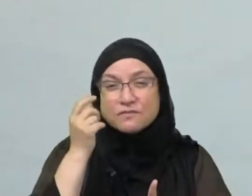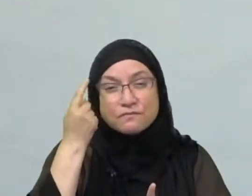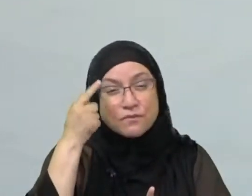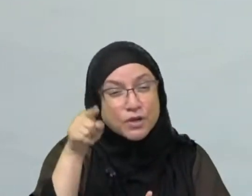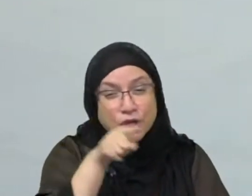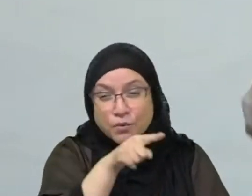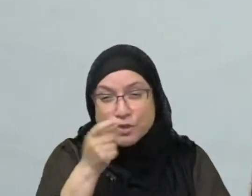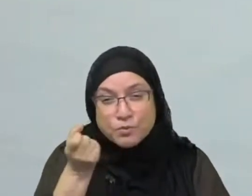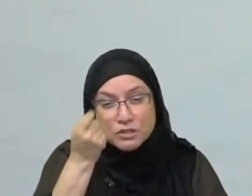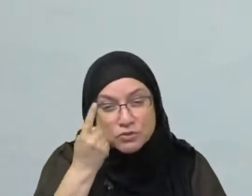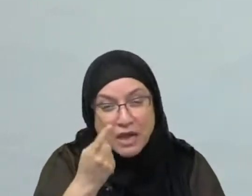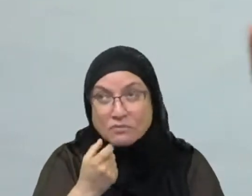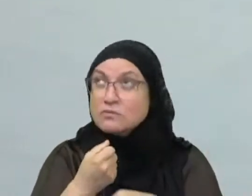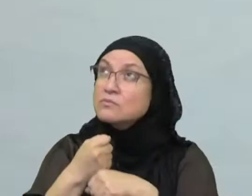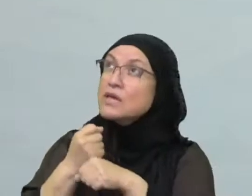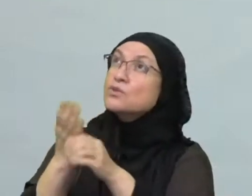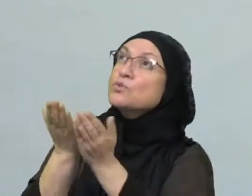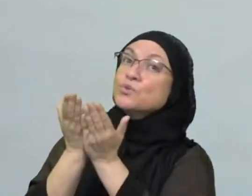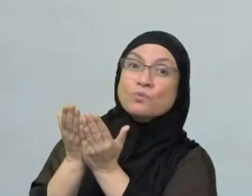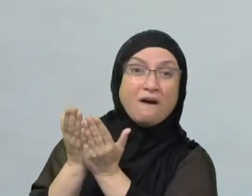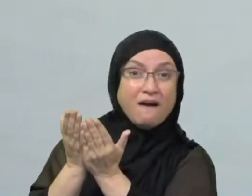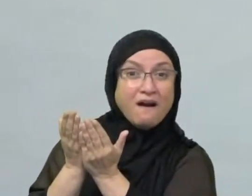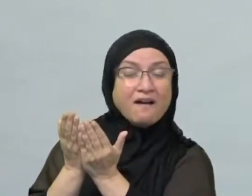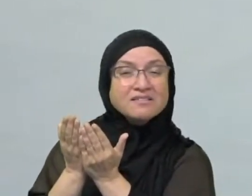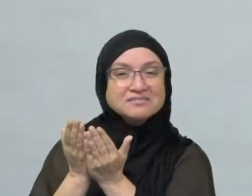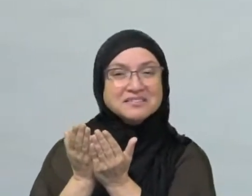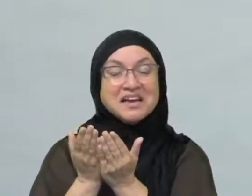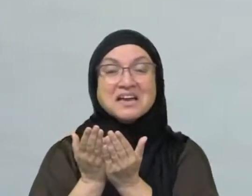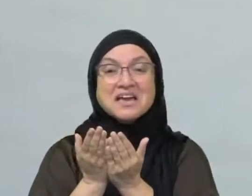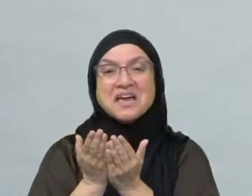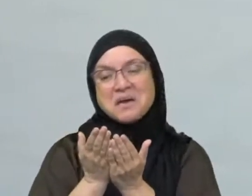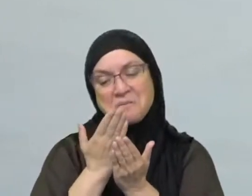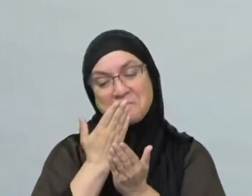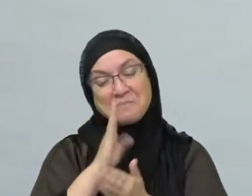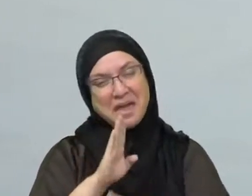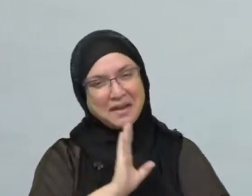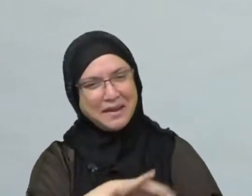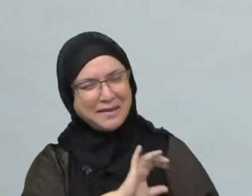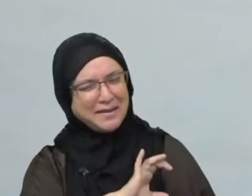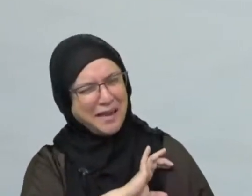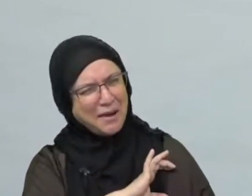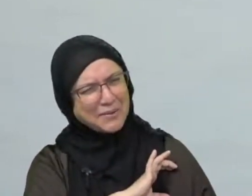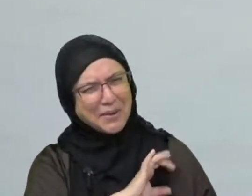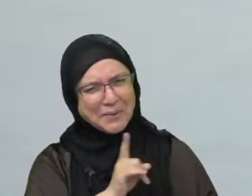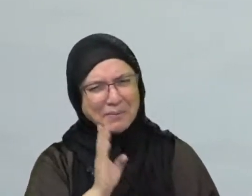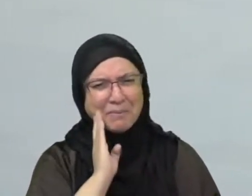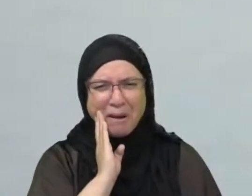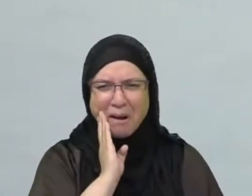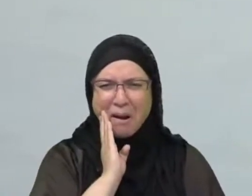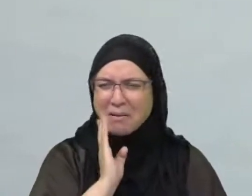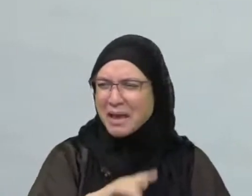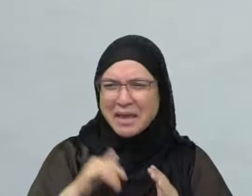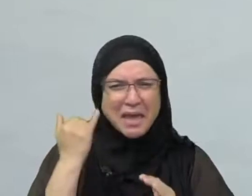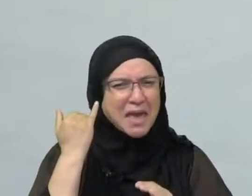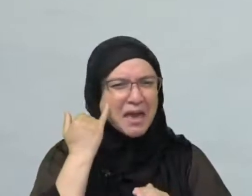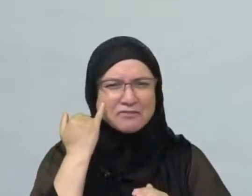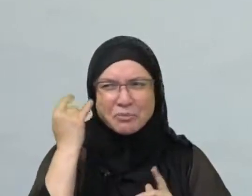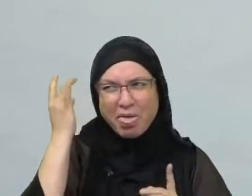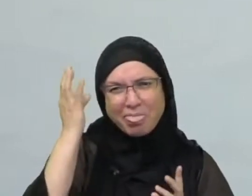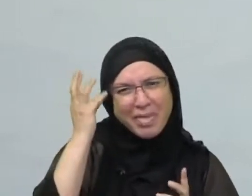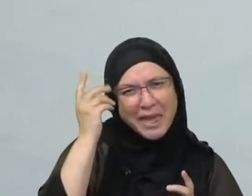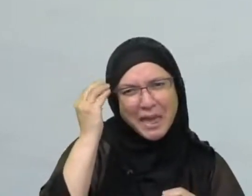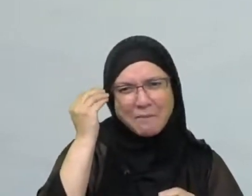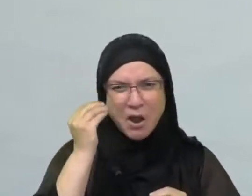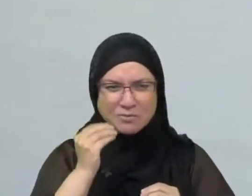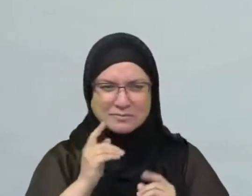akhirah-oriented consequences, consequences in the hereafter. If you take on debt habitually and you start to lie to those that you owe money to, you start